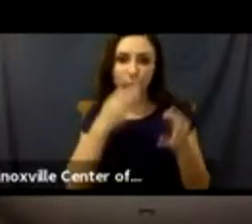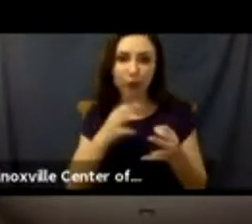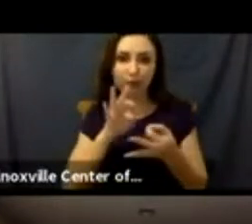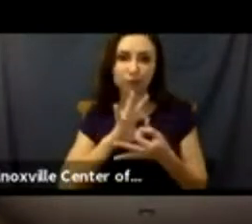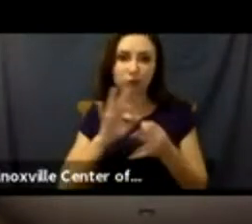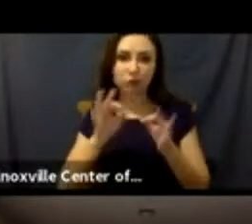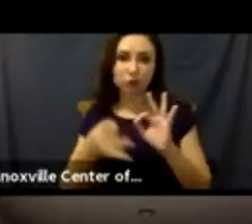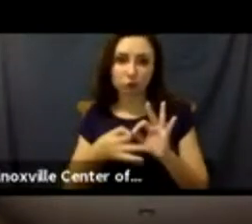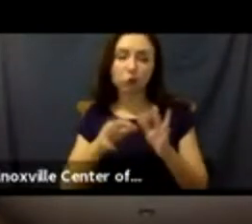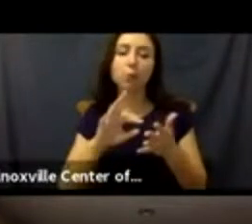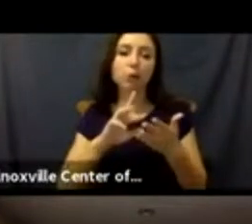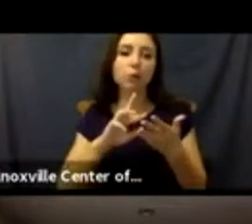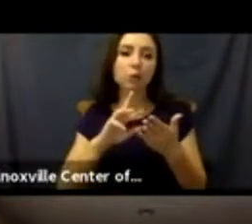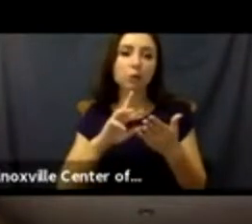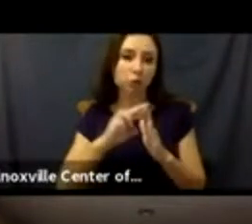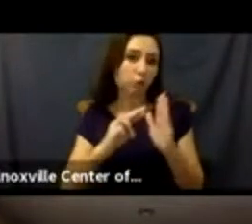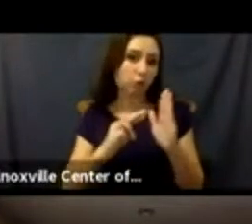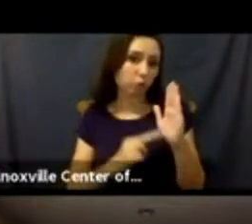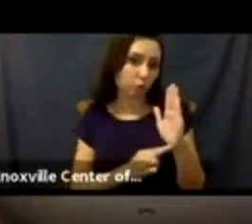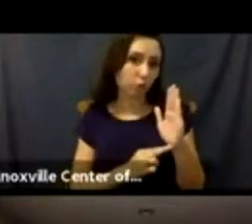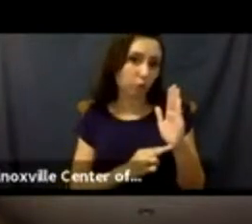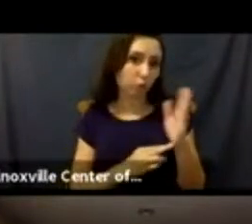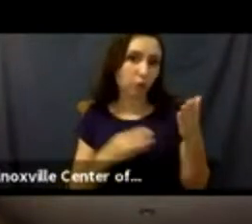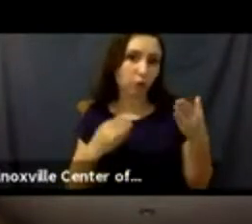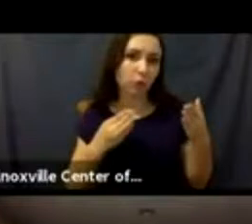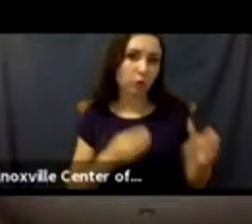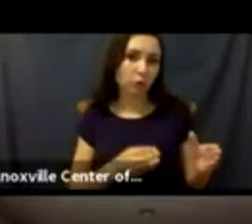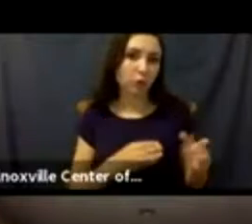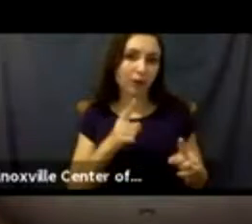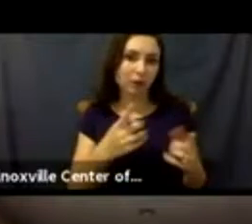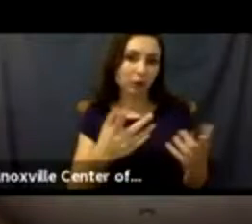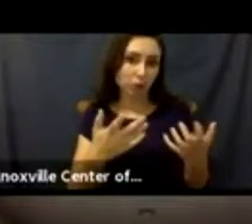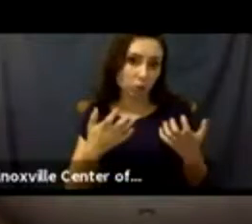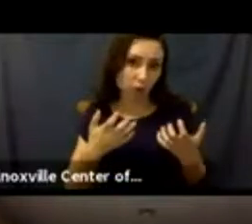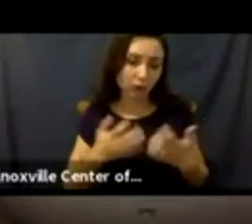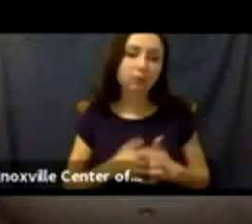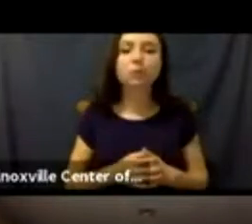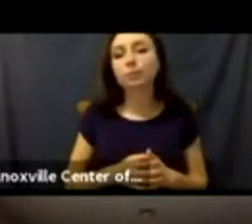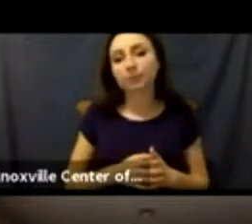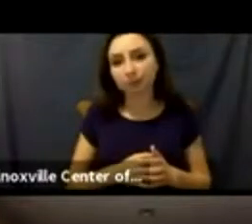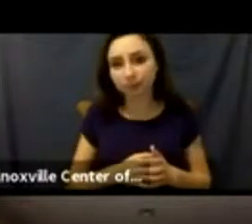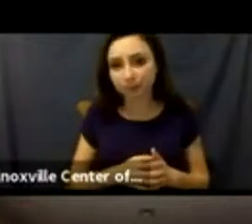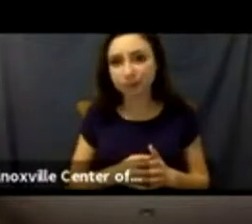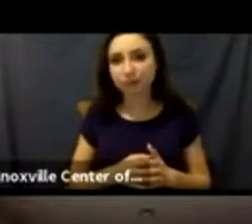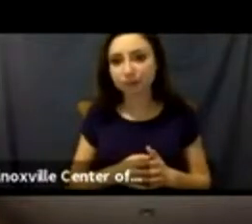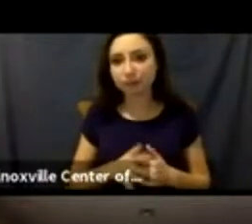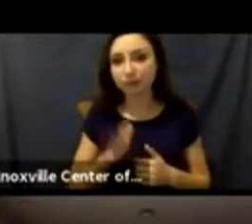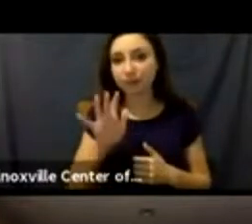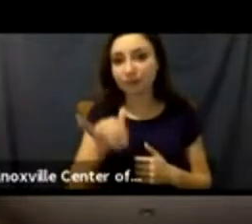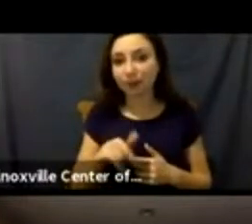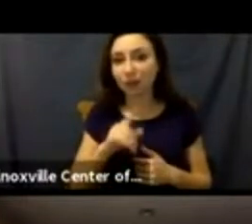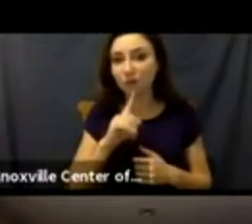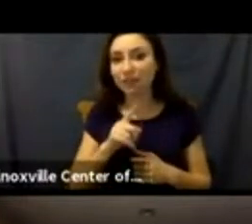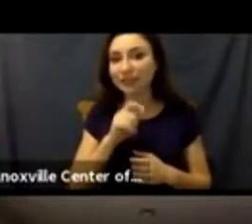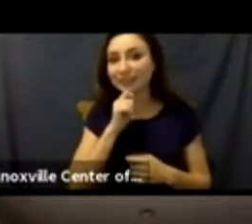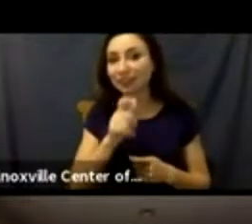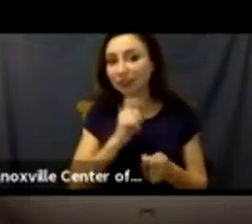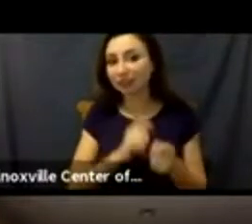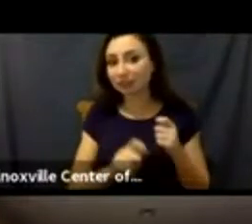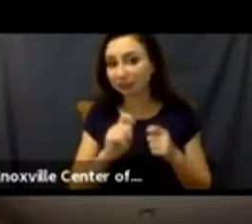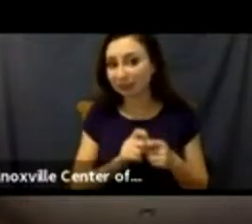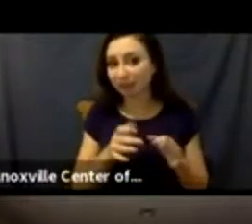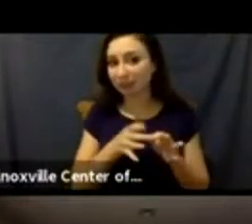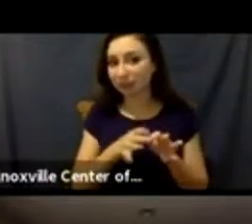the rules the way you want to. And that is a very unspecific